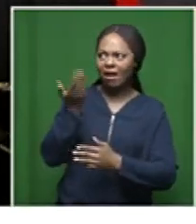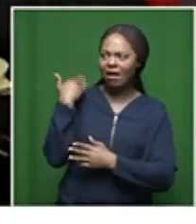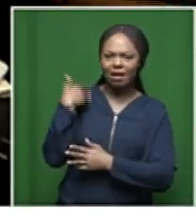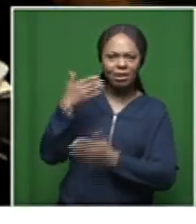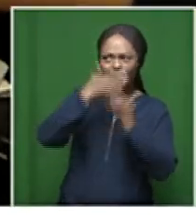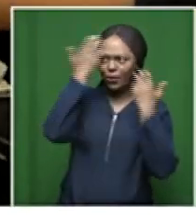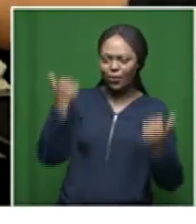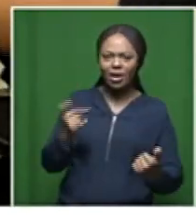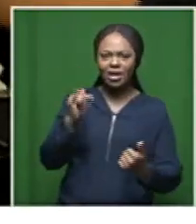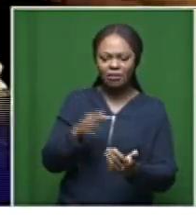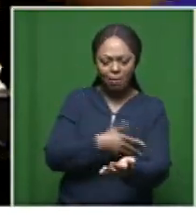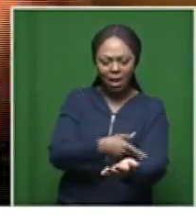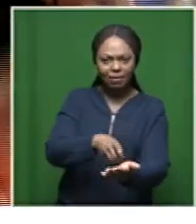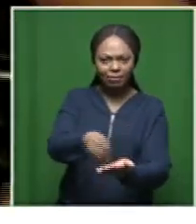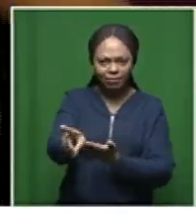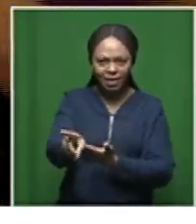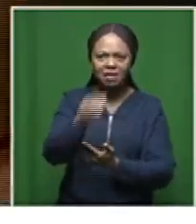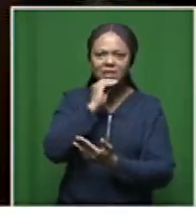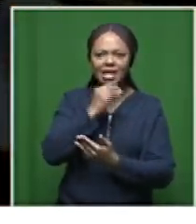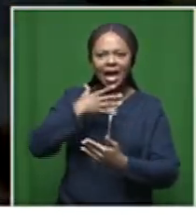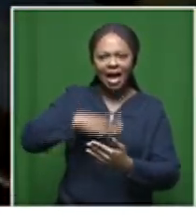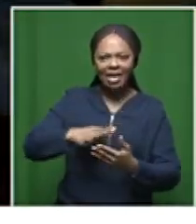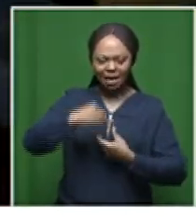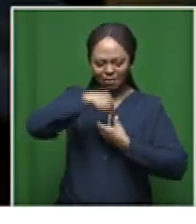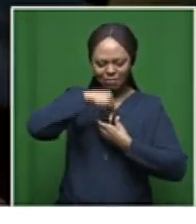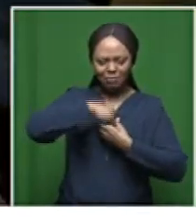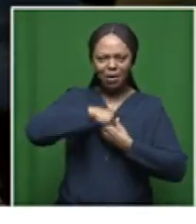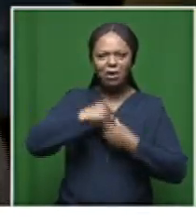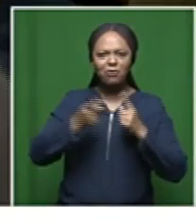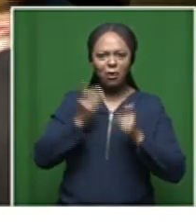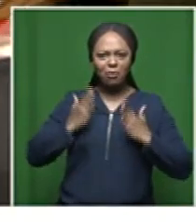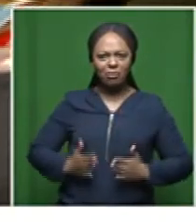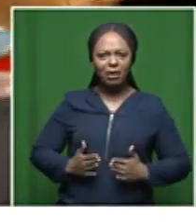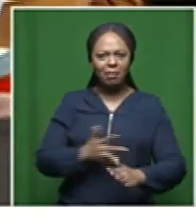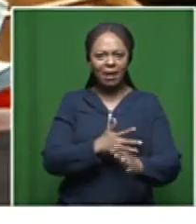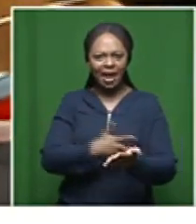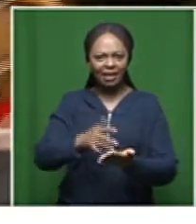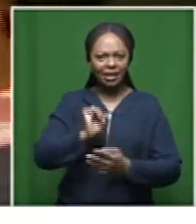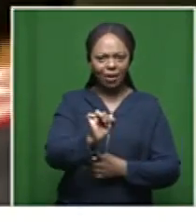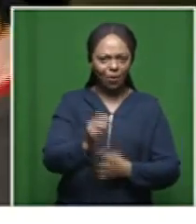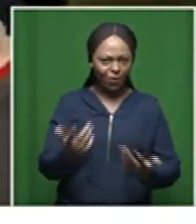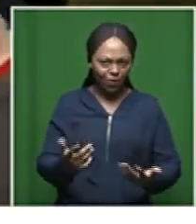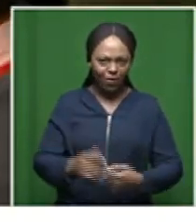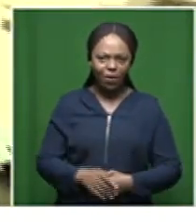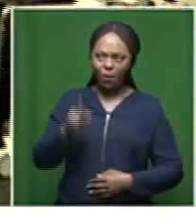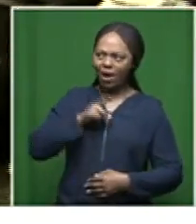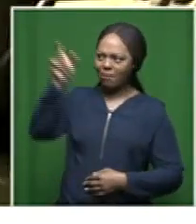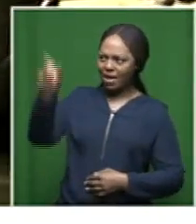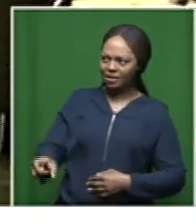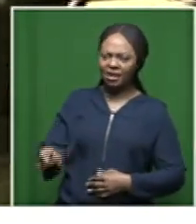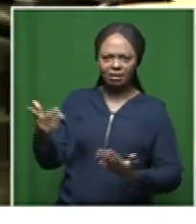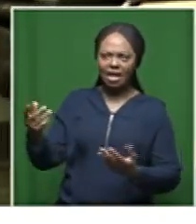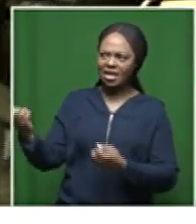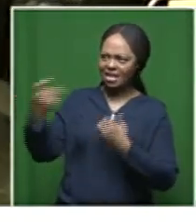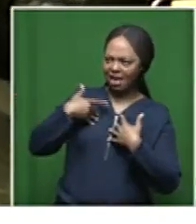other products that are being taken out of your blood. I mean, I received those platelets because someone donated blood. Someone was brave enough to